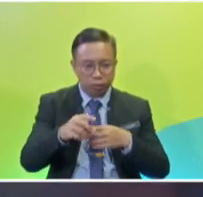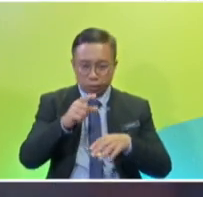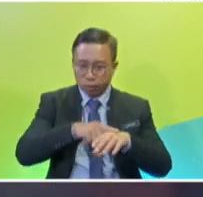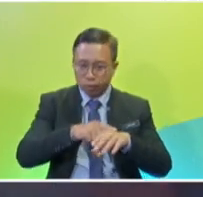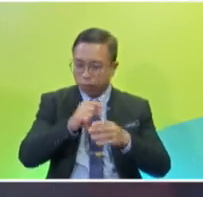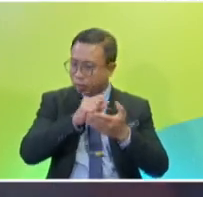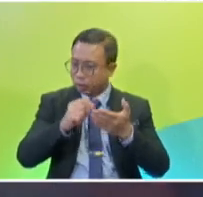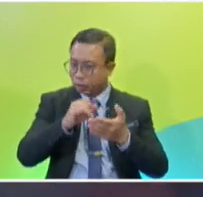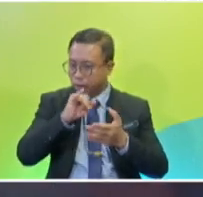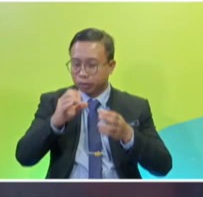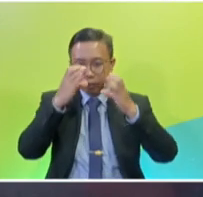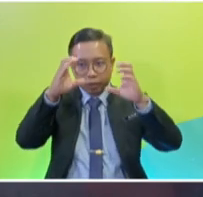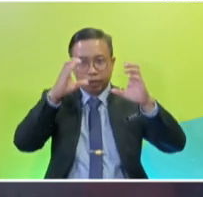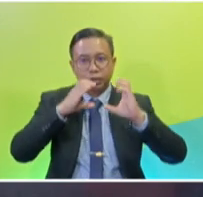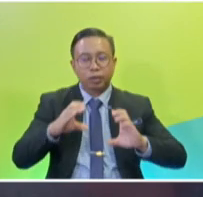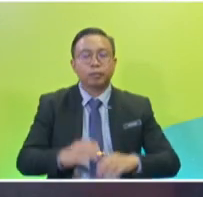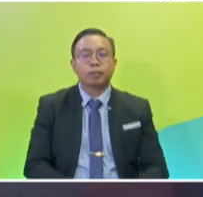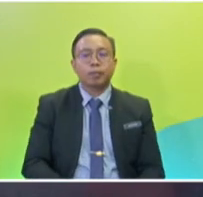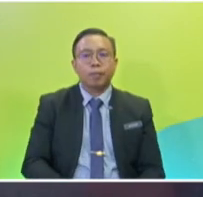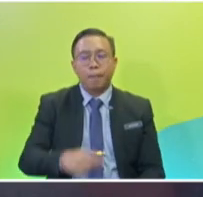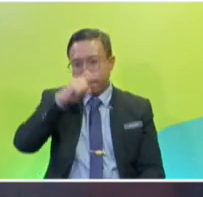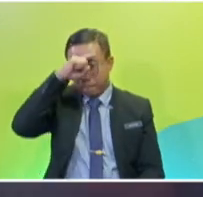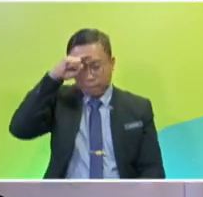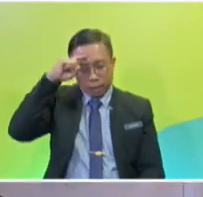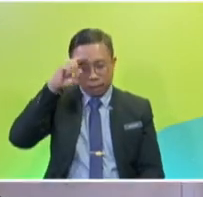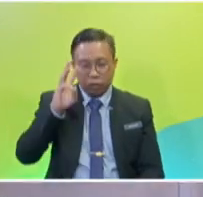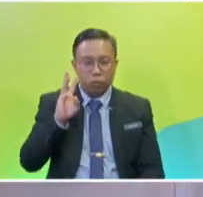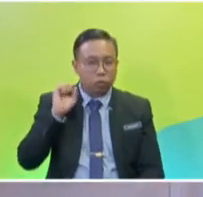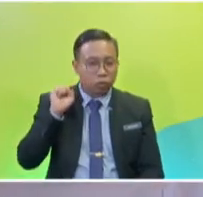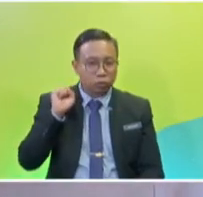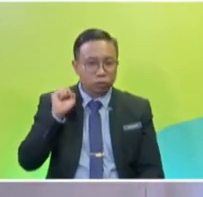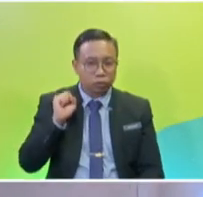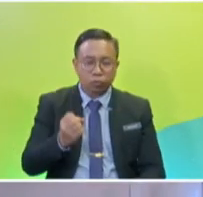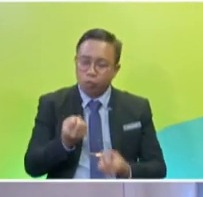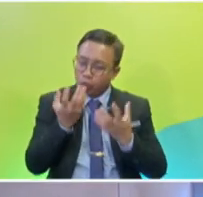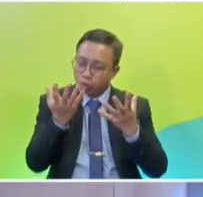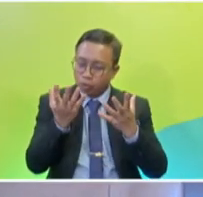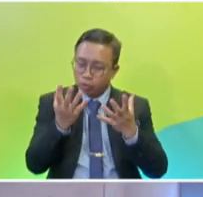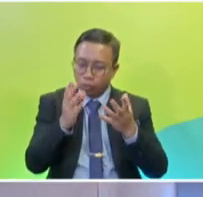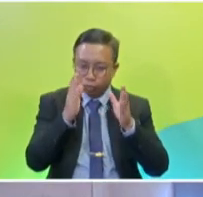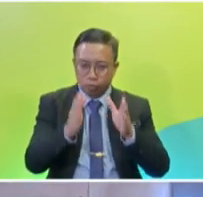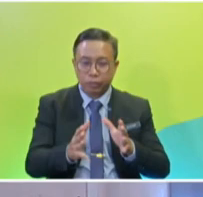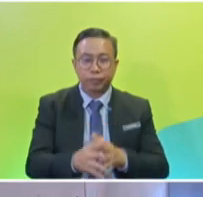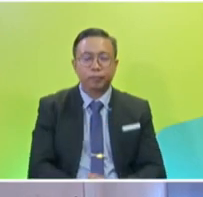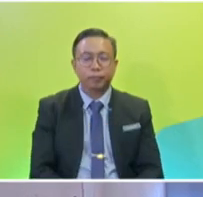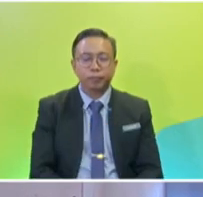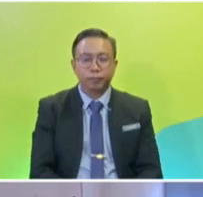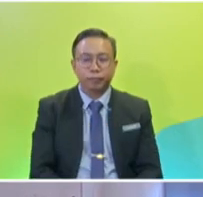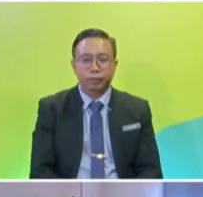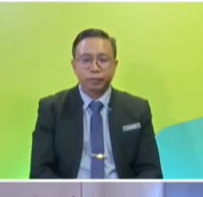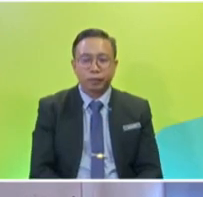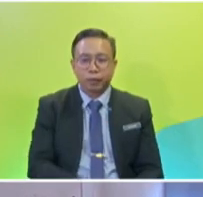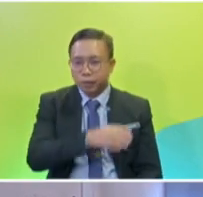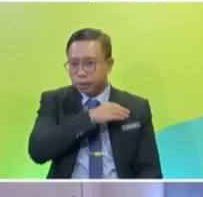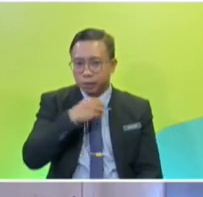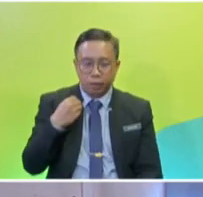Mm-hmm. Okay, so this is black, was crowded. Right. Which represents a problem. Yep. And this